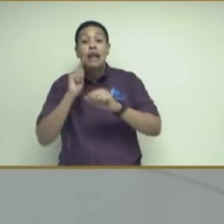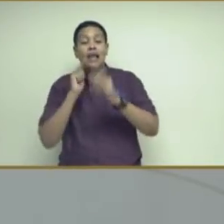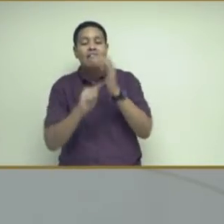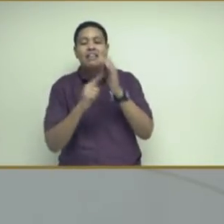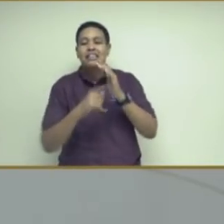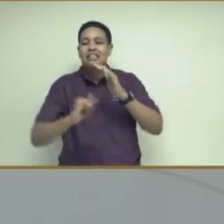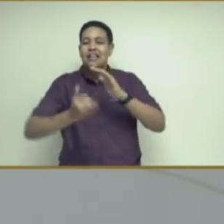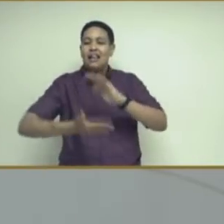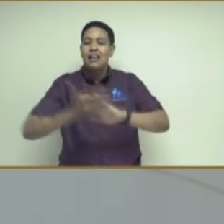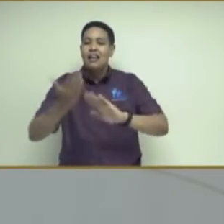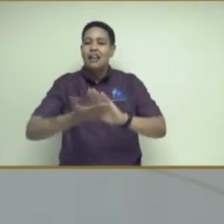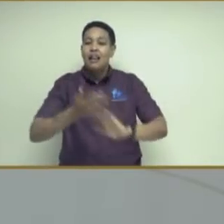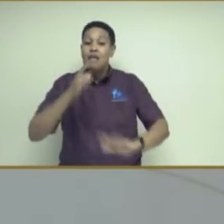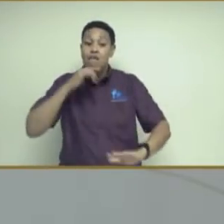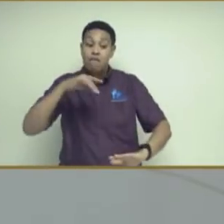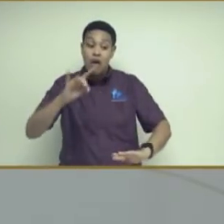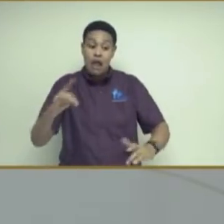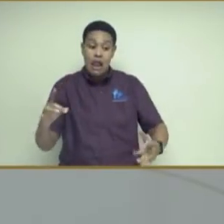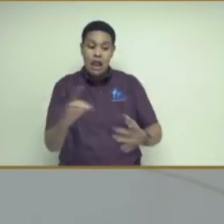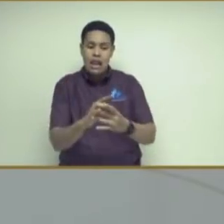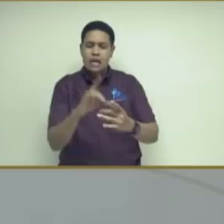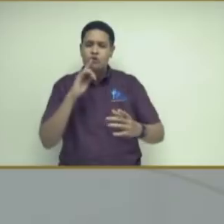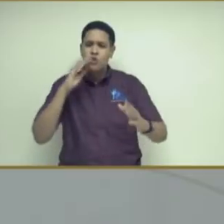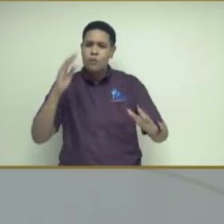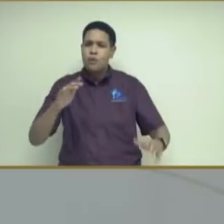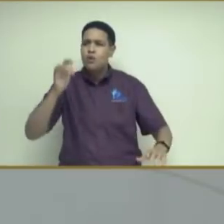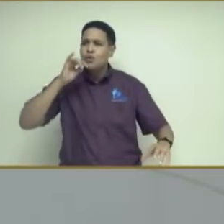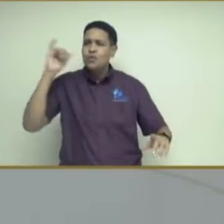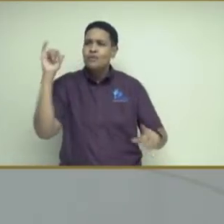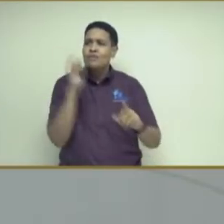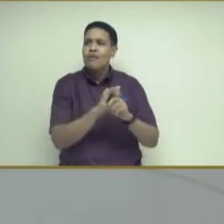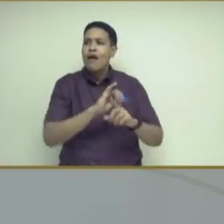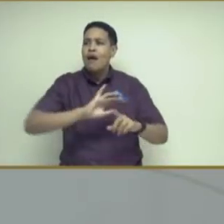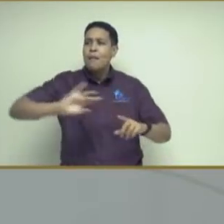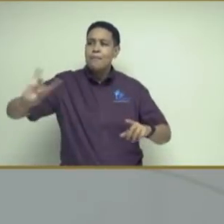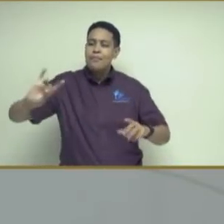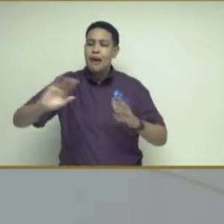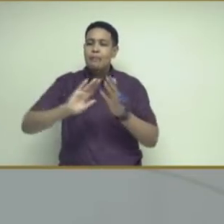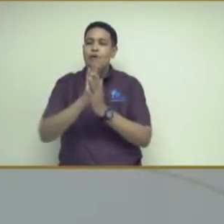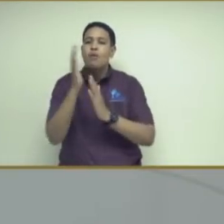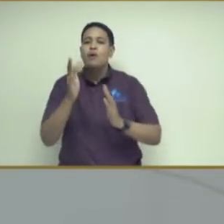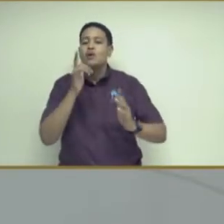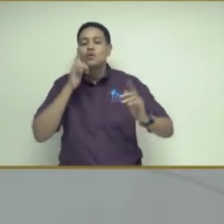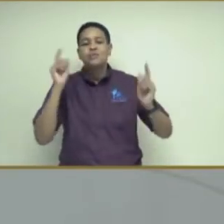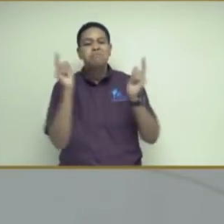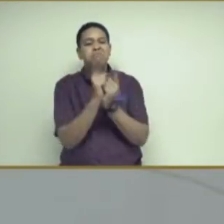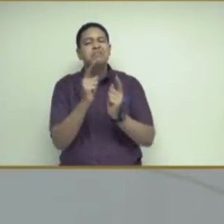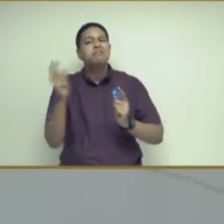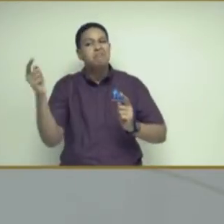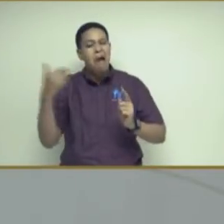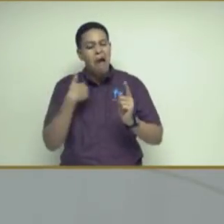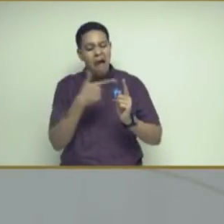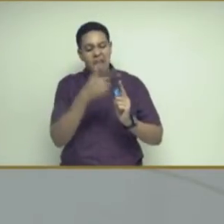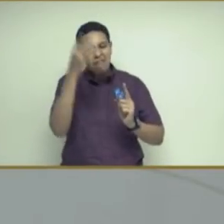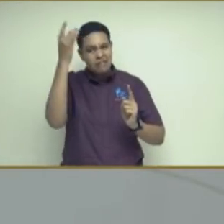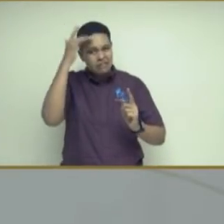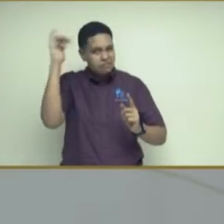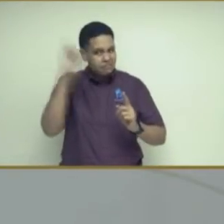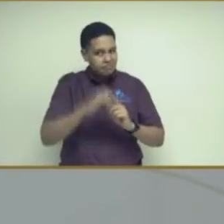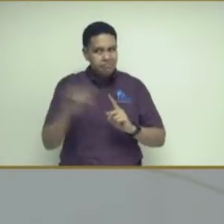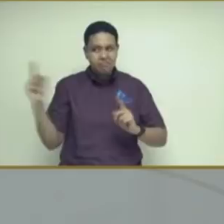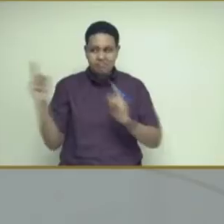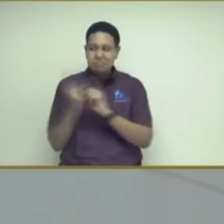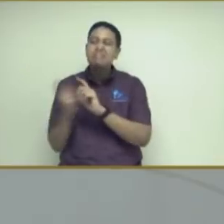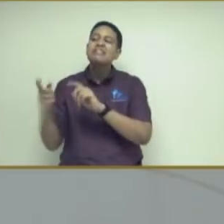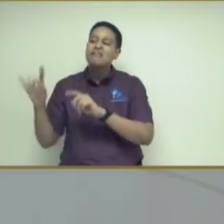continues, and then you may find a link to an imported case, and it becomes a contact. So while I understand that